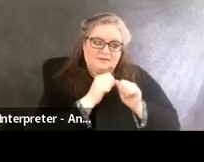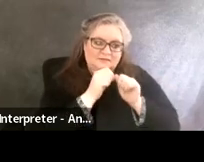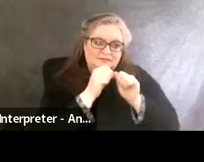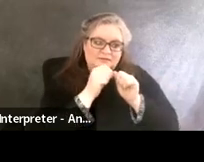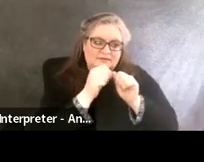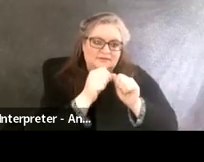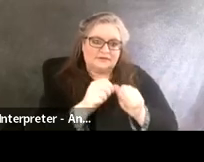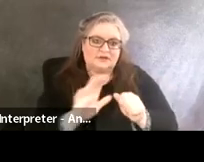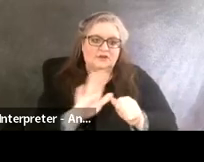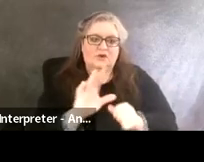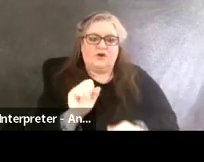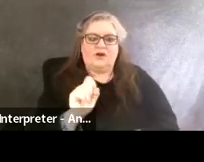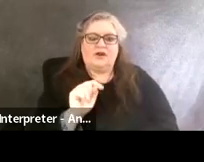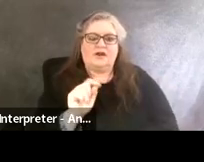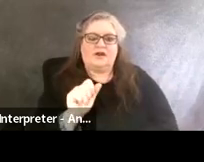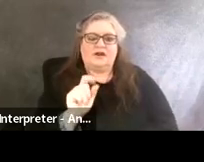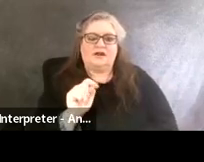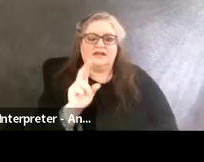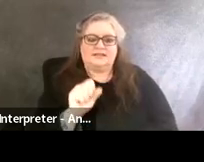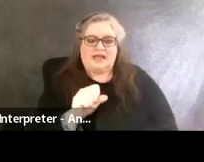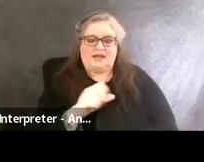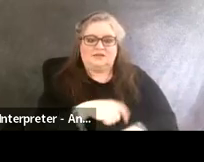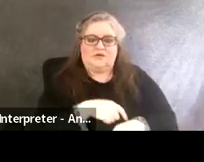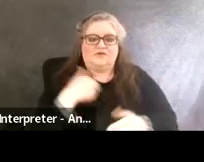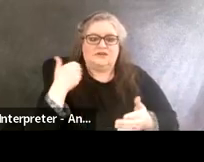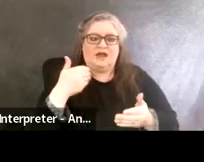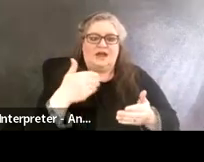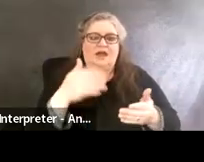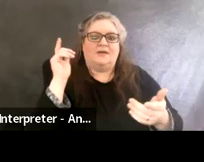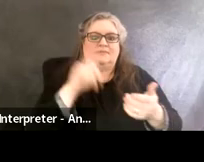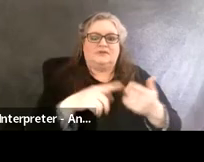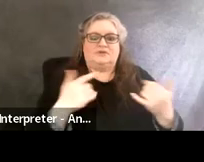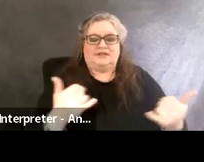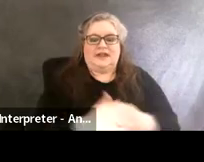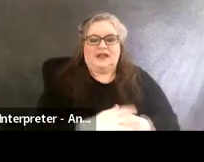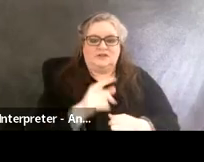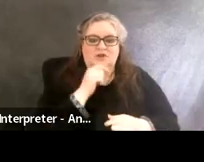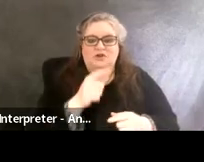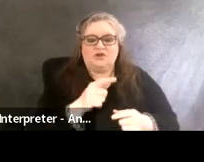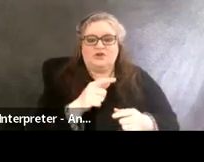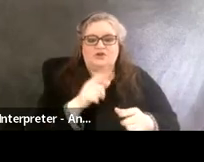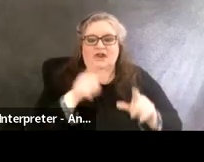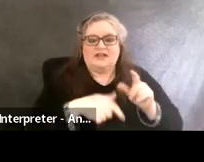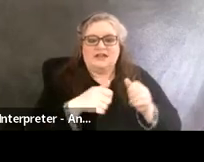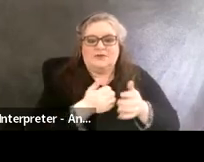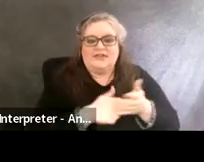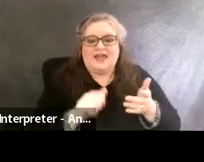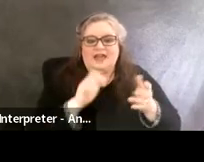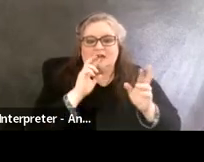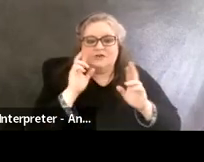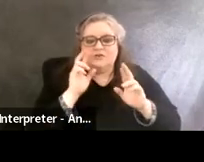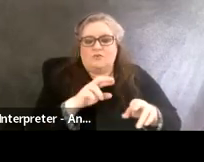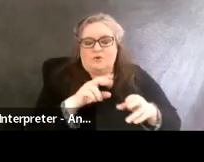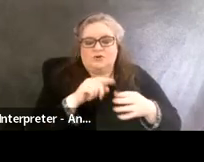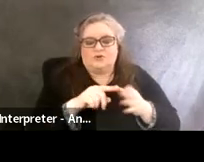maintained your status over time up till today. So you aren't delinquent with any of those reports to the Secretary of